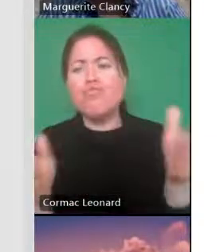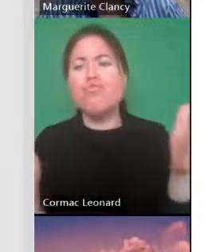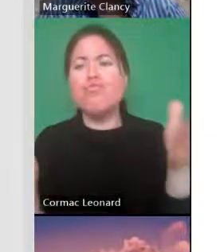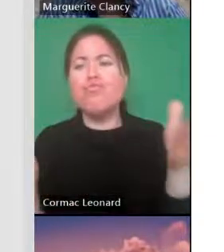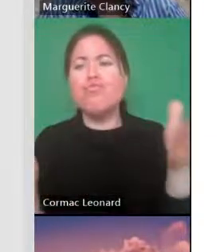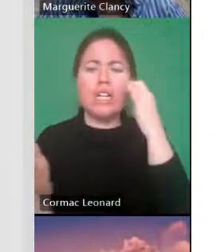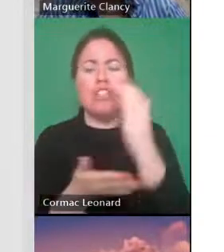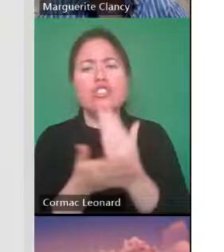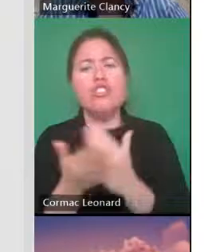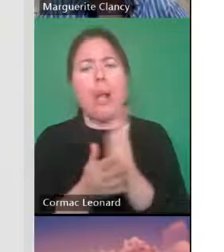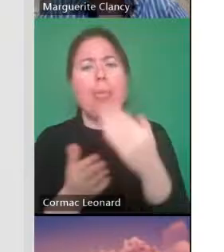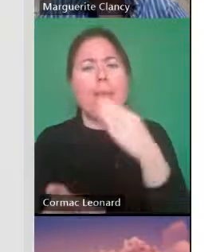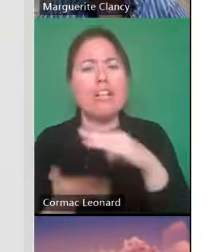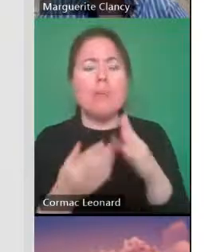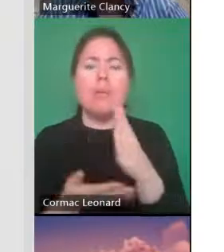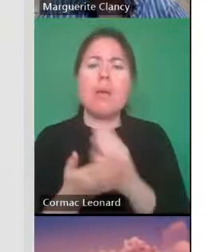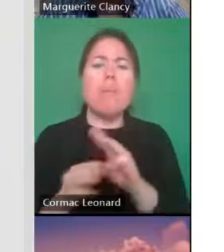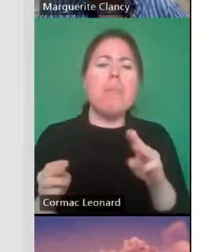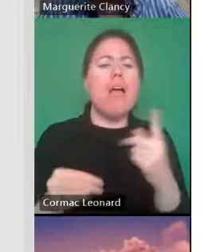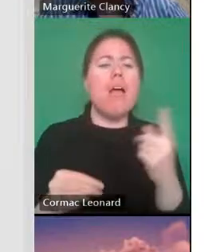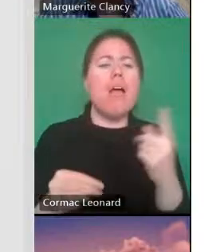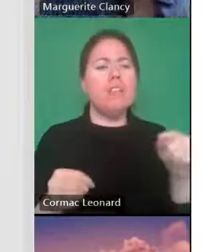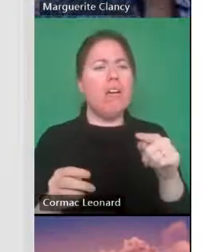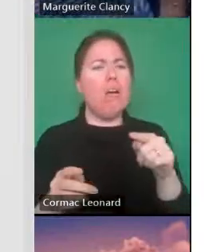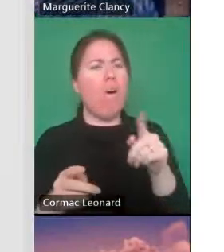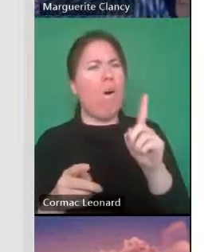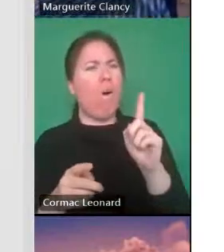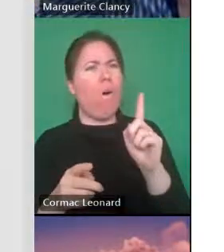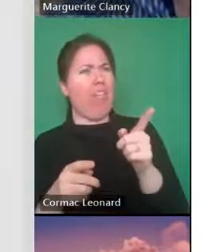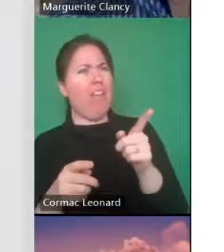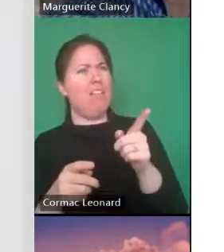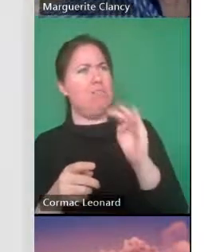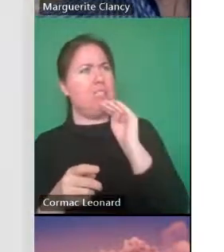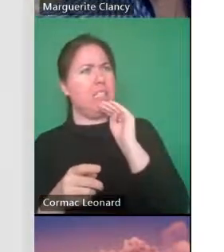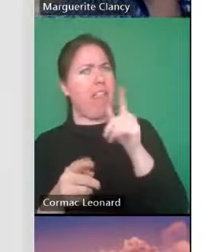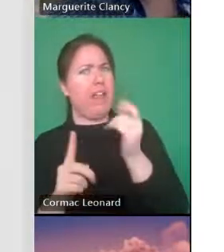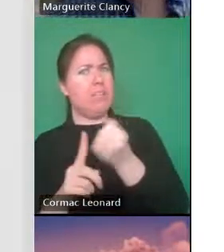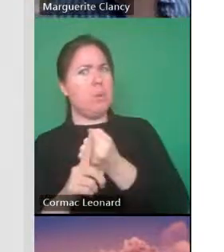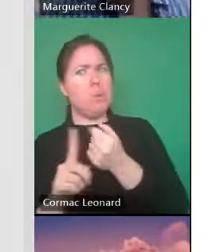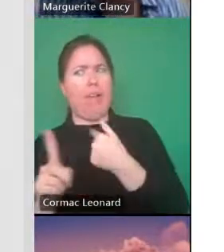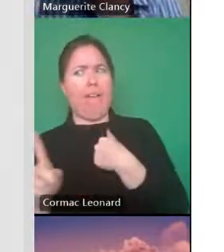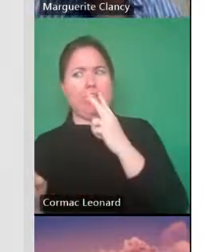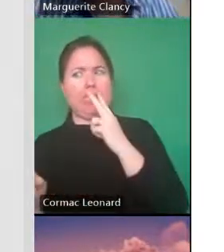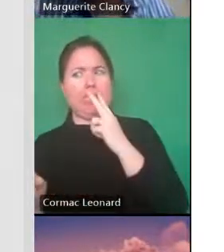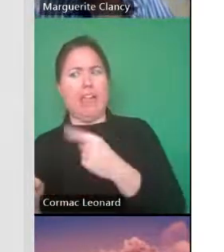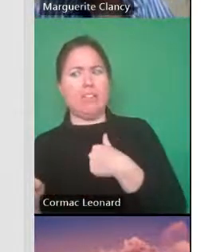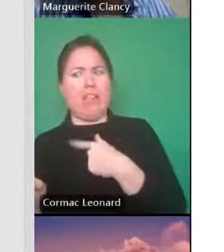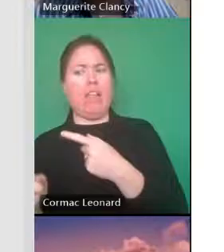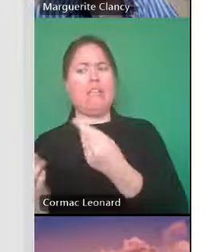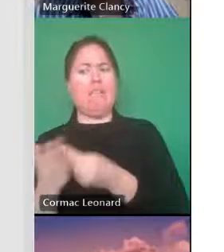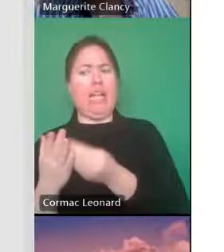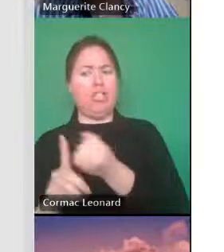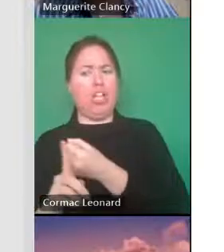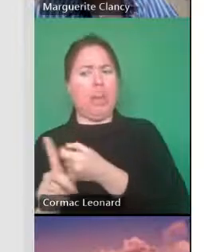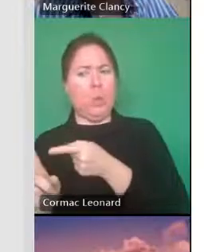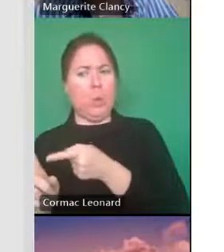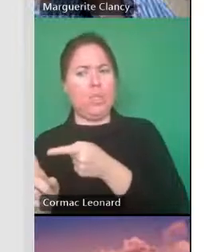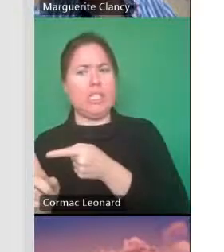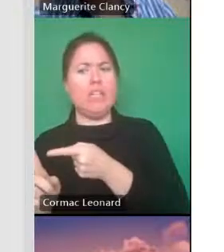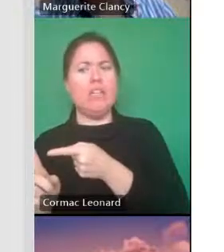time and thinking, oh gosh, I've recognized something that's an abusive behavior, that's financial abuse. We